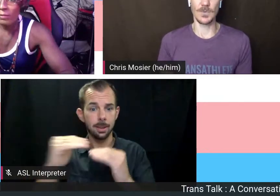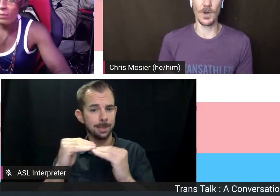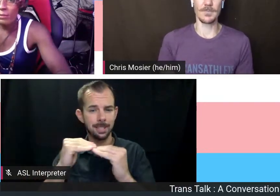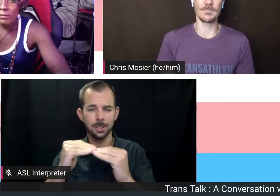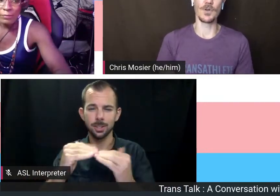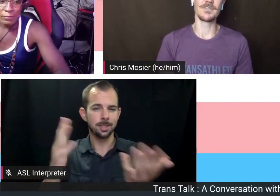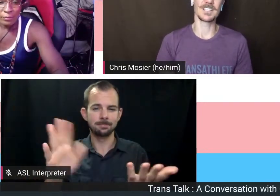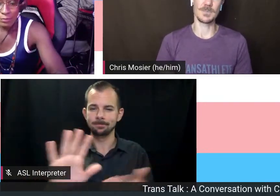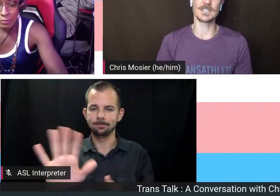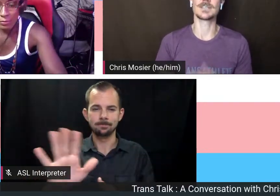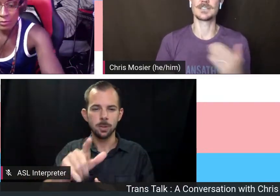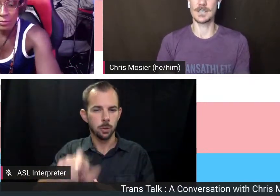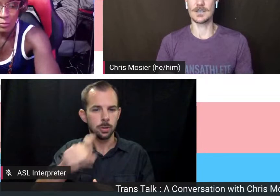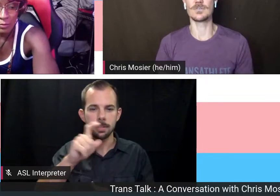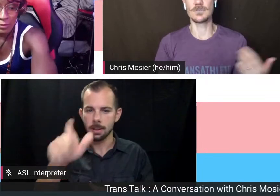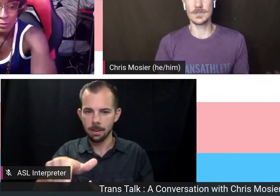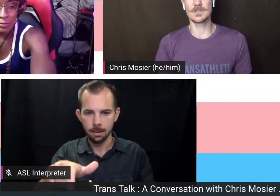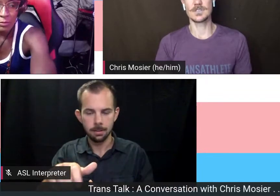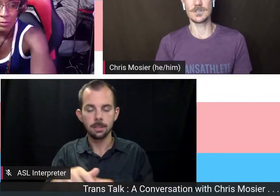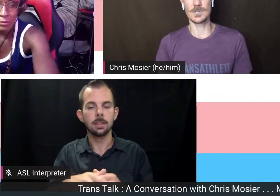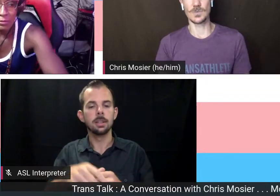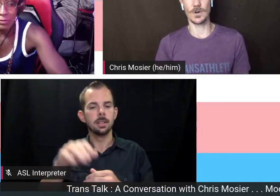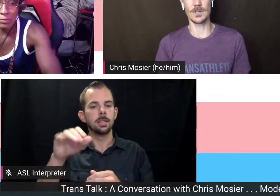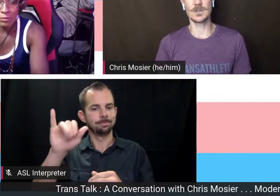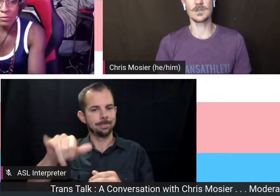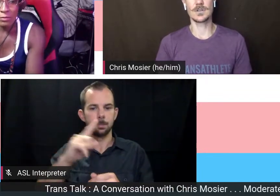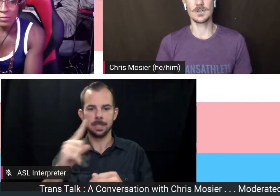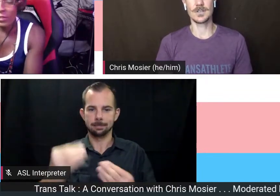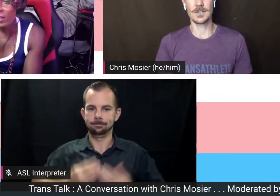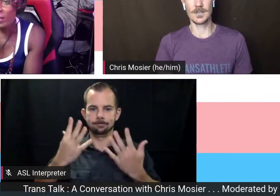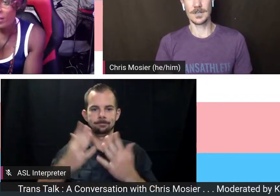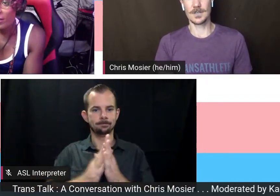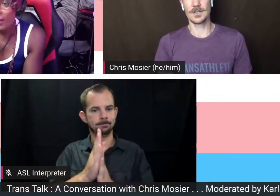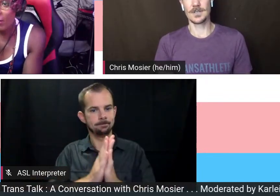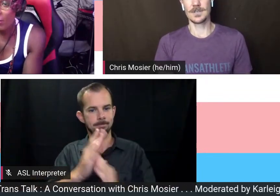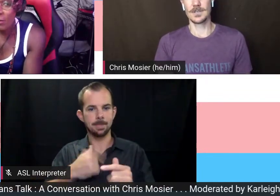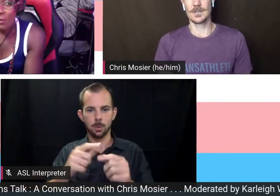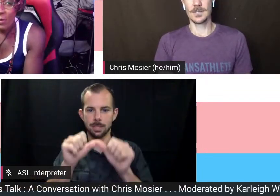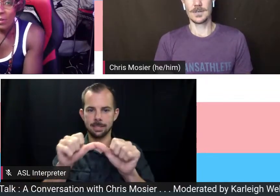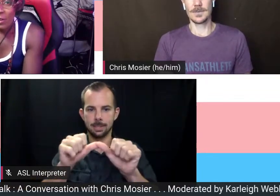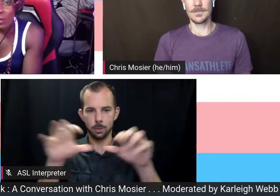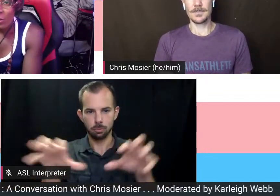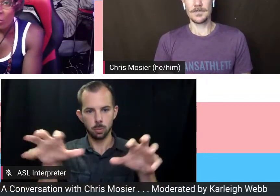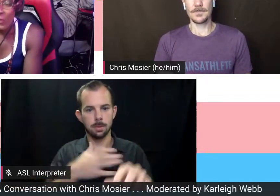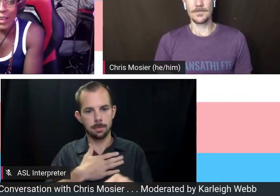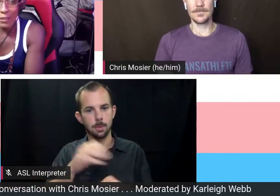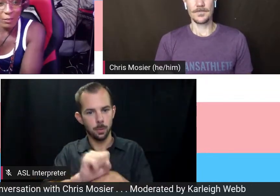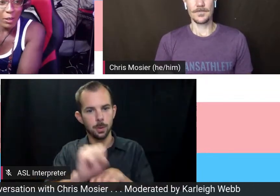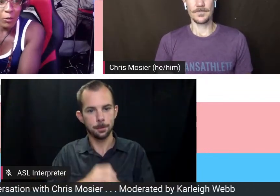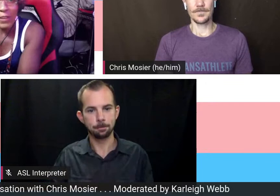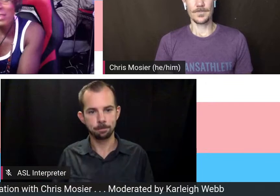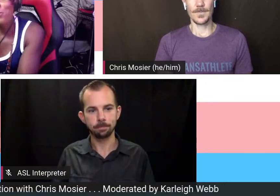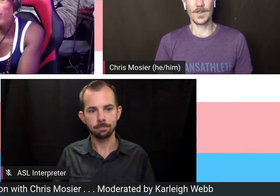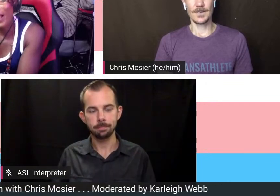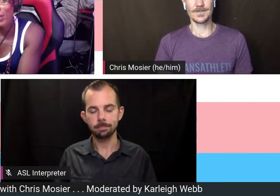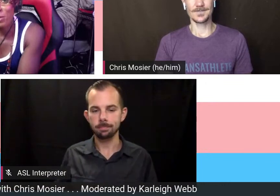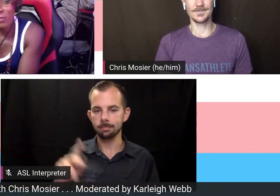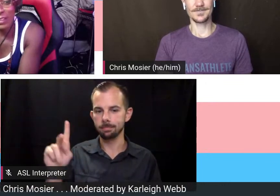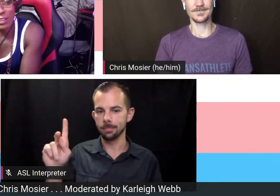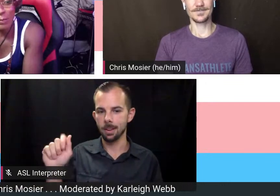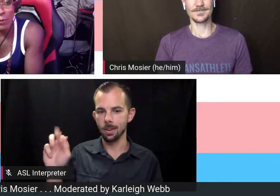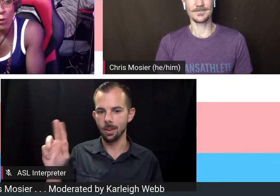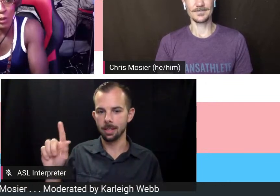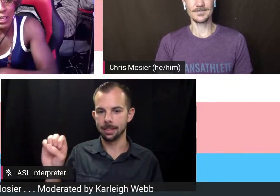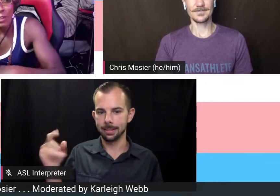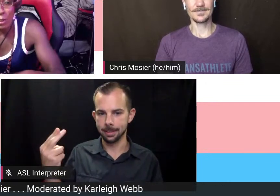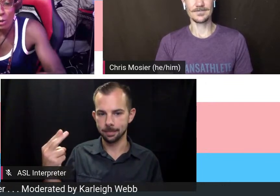so that's really what motivates me to continue to do this work. Now, we've had some fights,